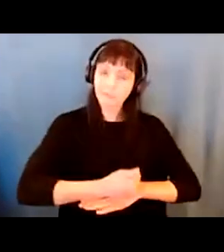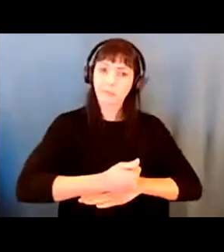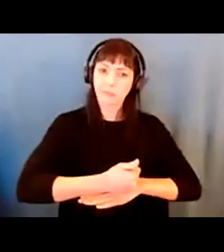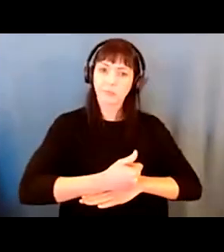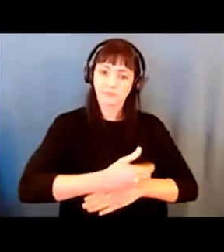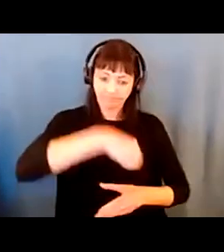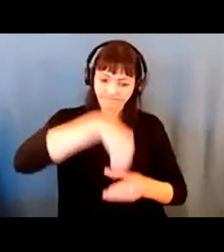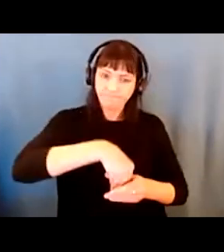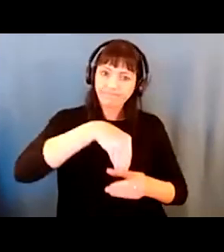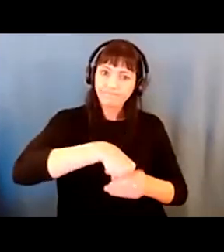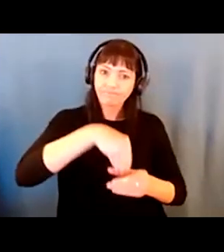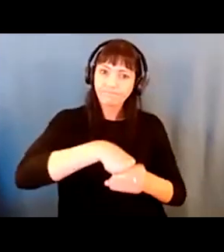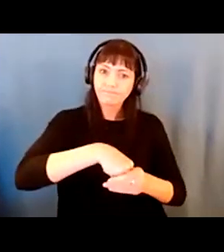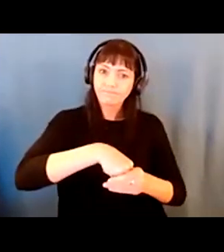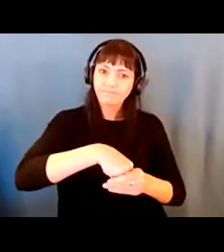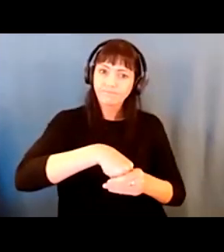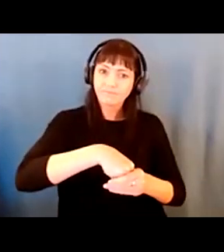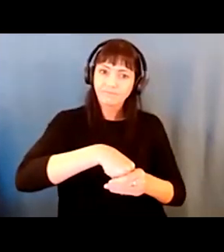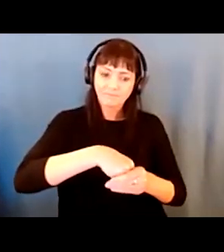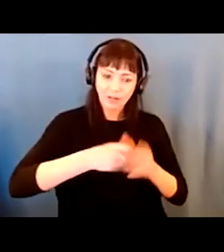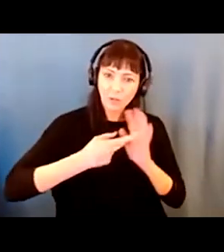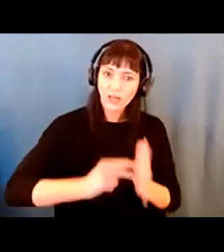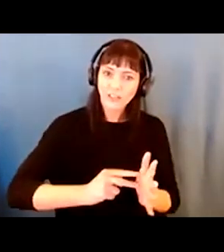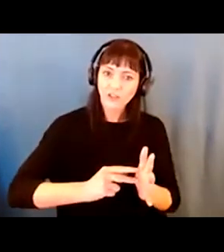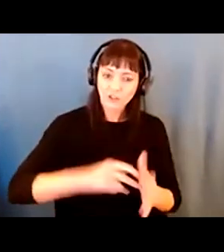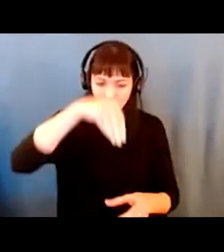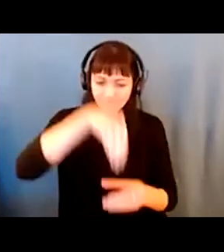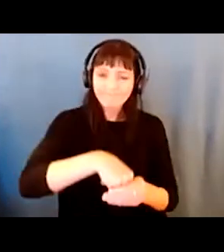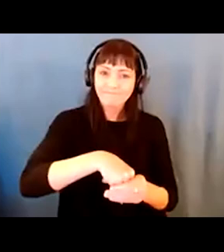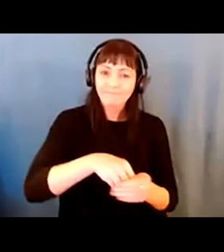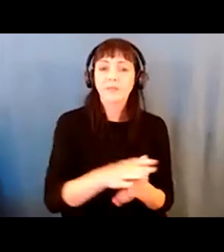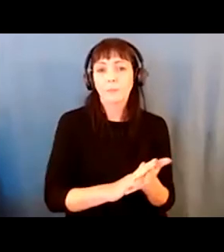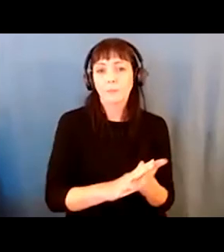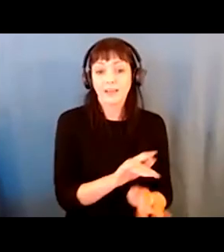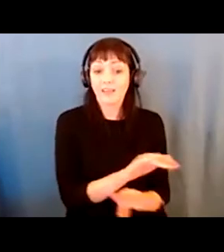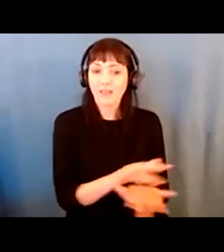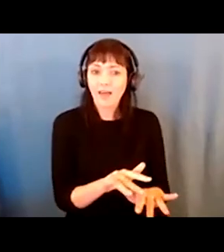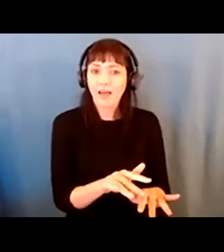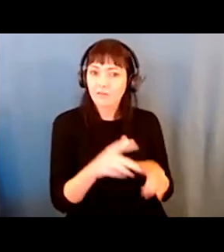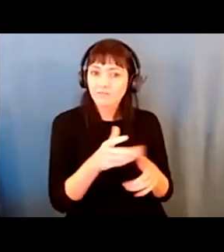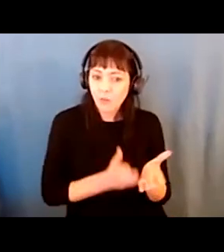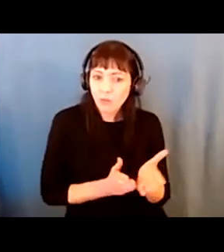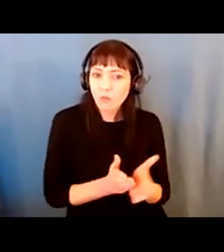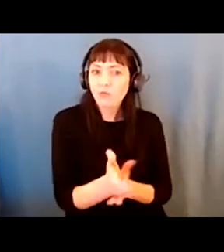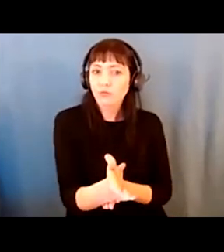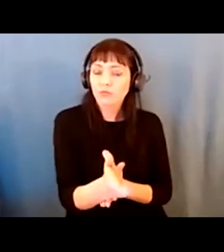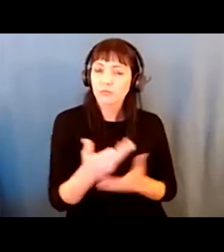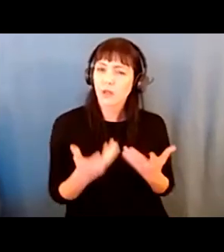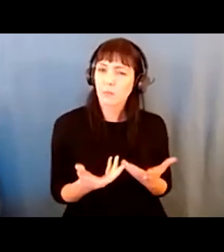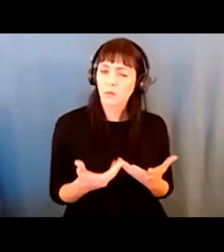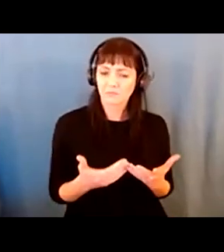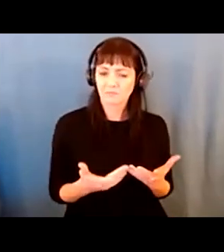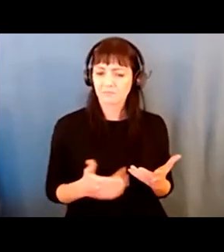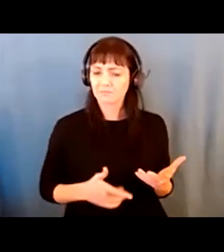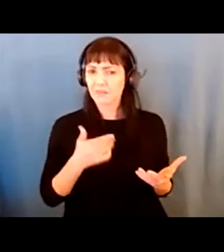like, in the DNA of the organisation. So it's always there. At the moment, it's still separated, isn't it? It's not